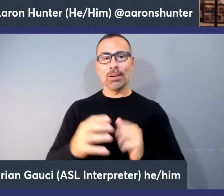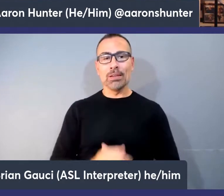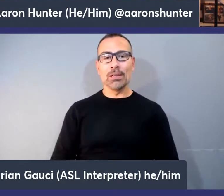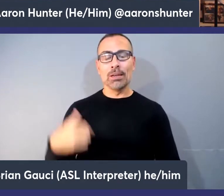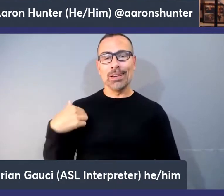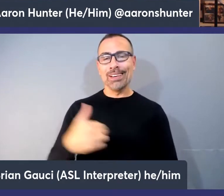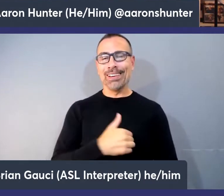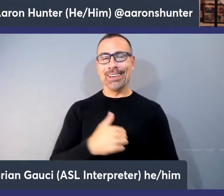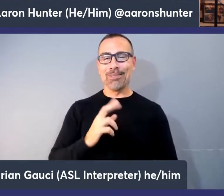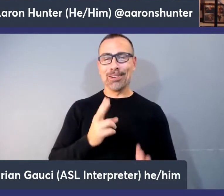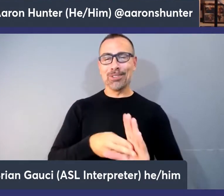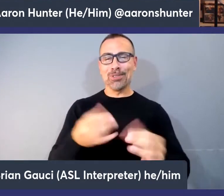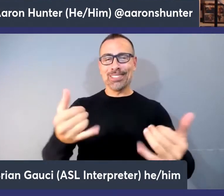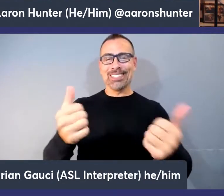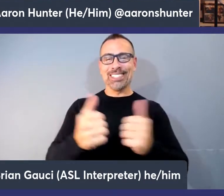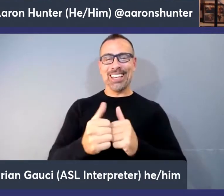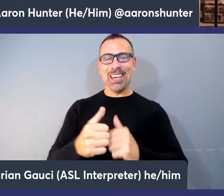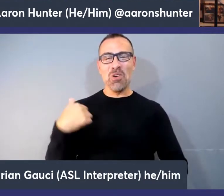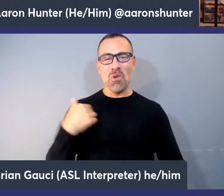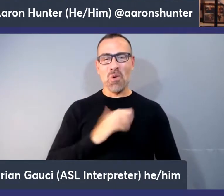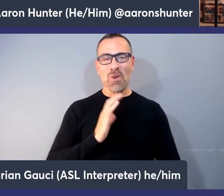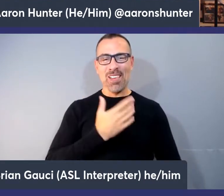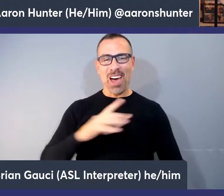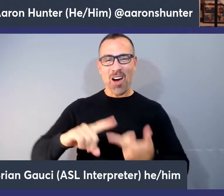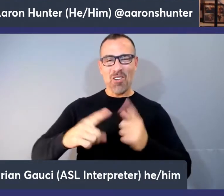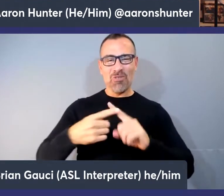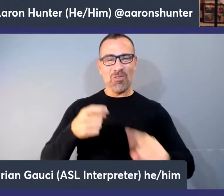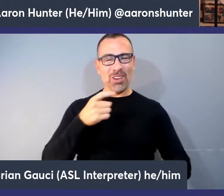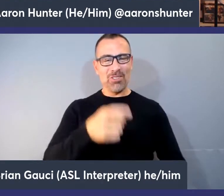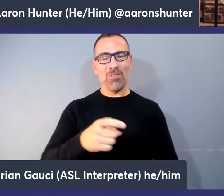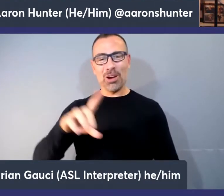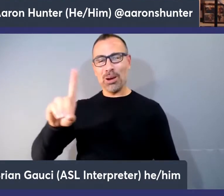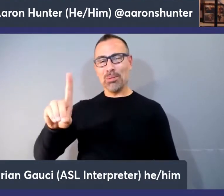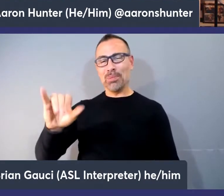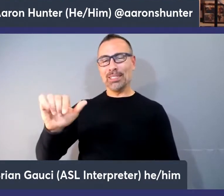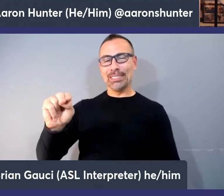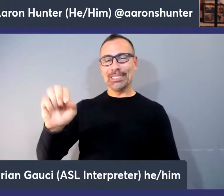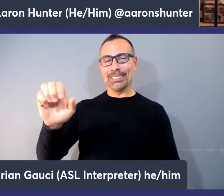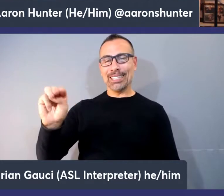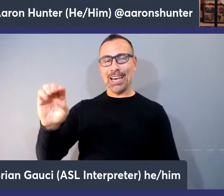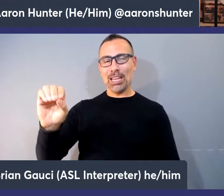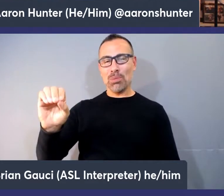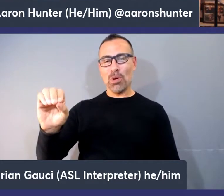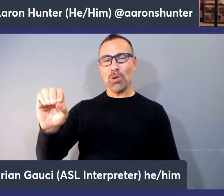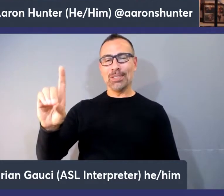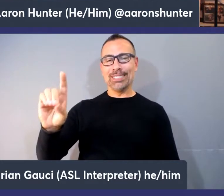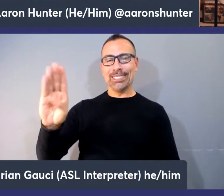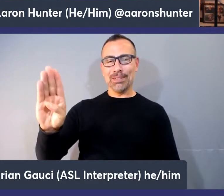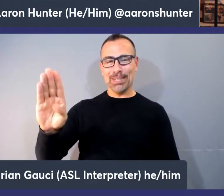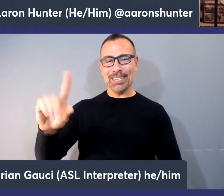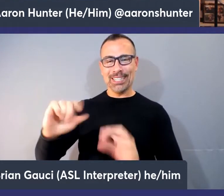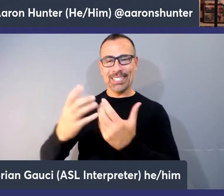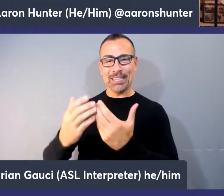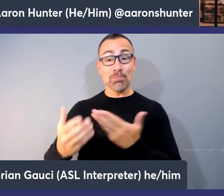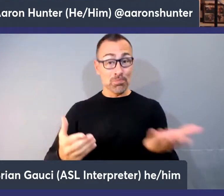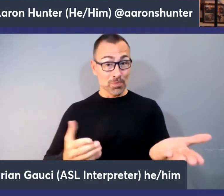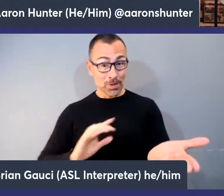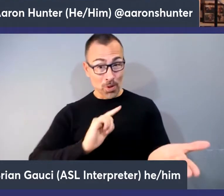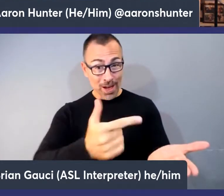with our new With our friend. buddy, yeah, with our friend from the DynamoDB New team here friend, to who are talk. you? New friend, introduce yourself. Go